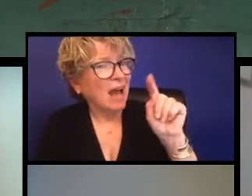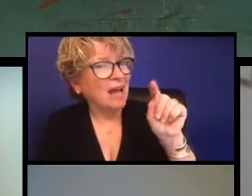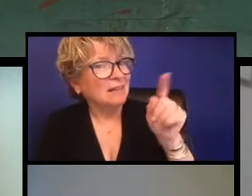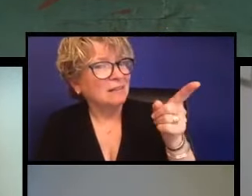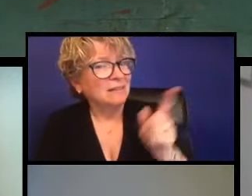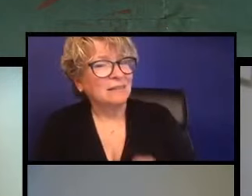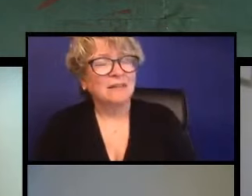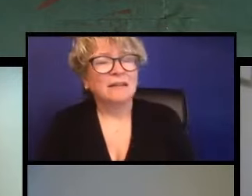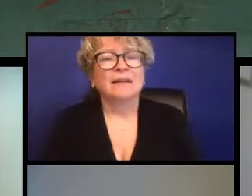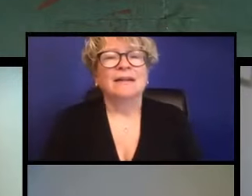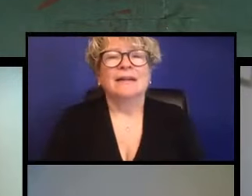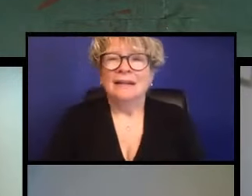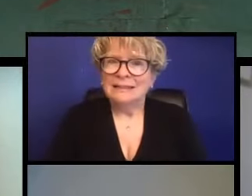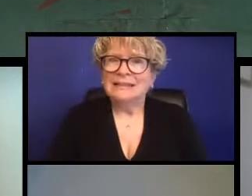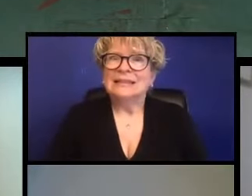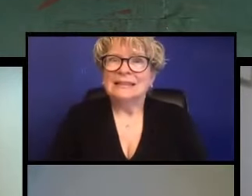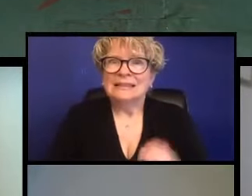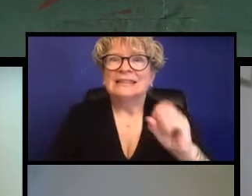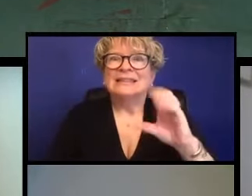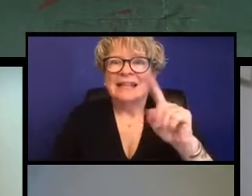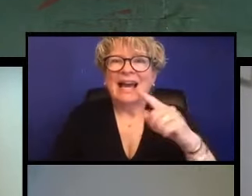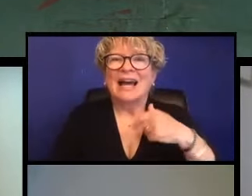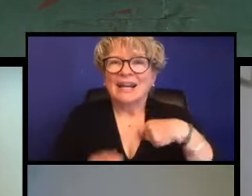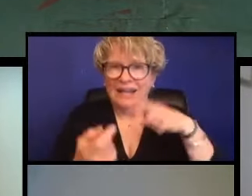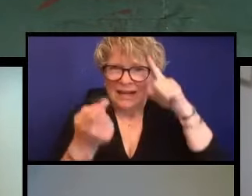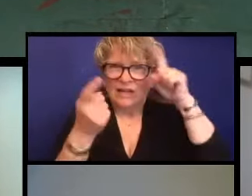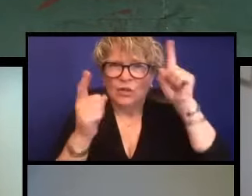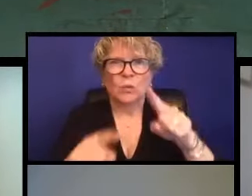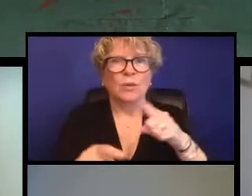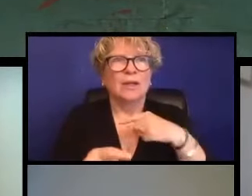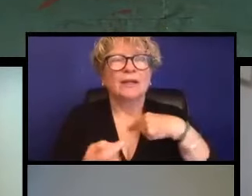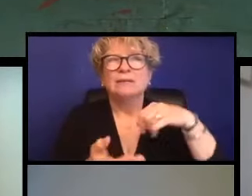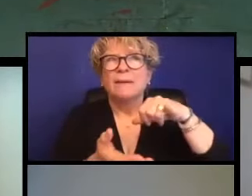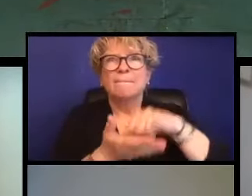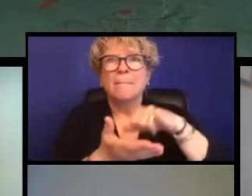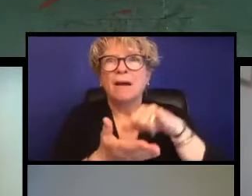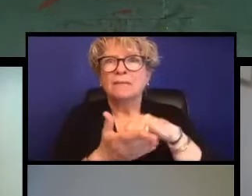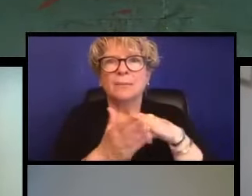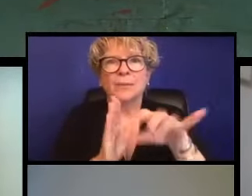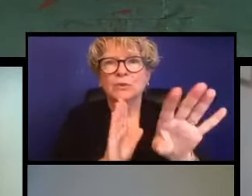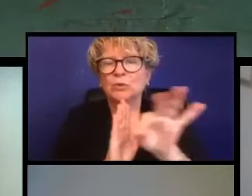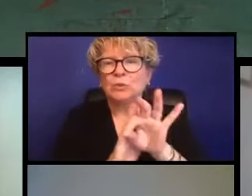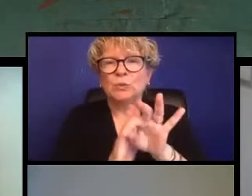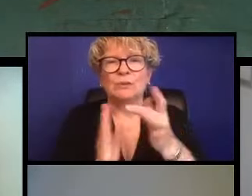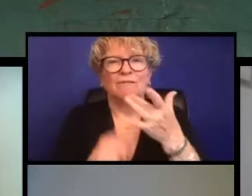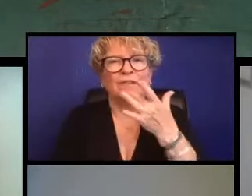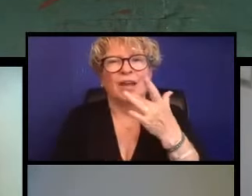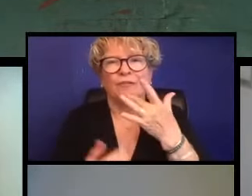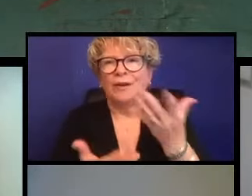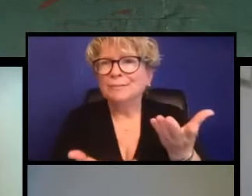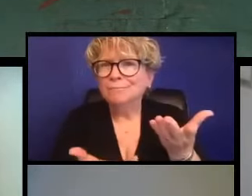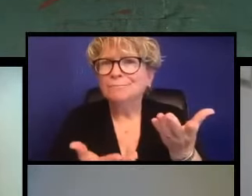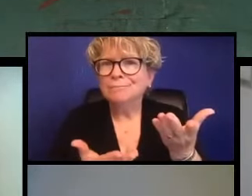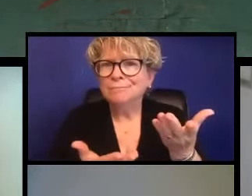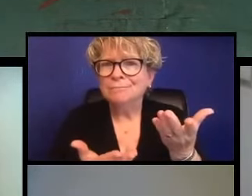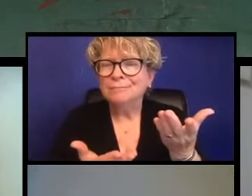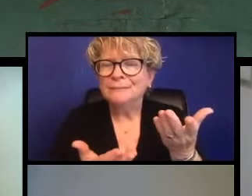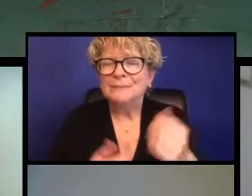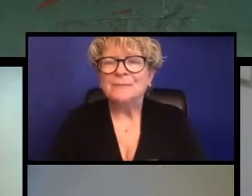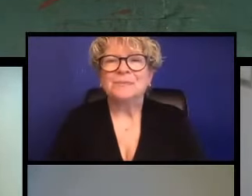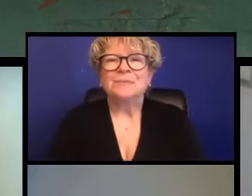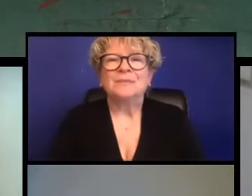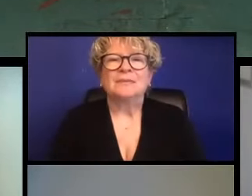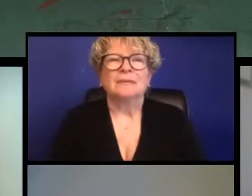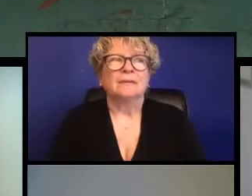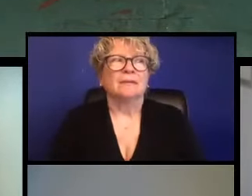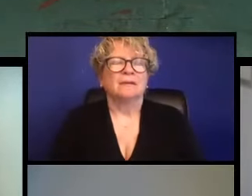I agree that it's really impossible to choose favorites among